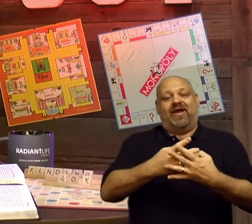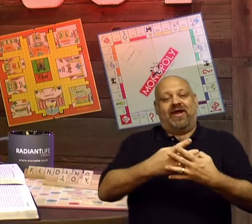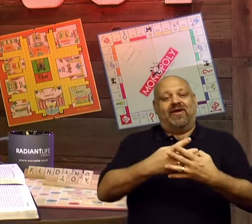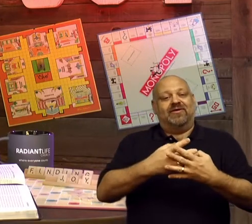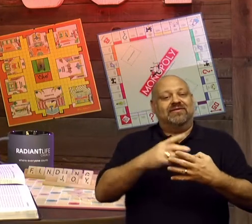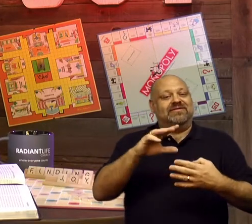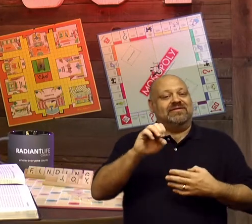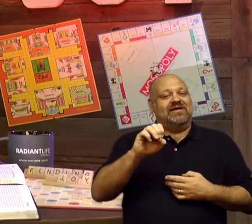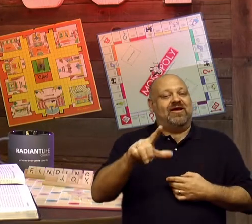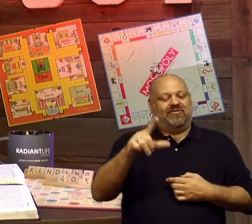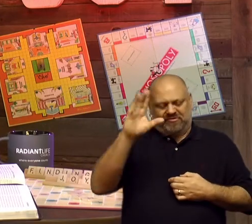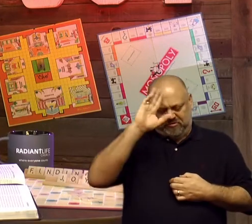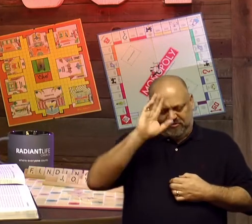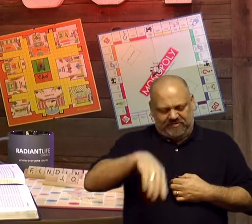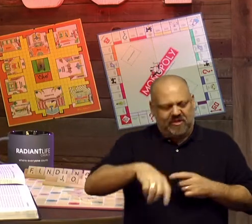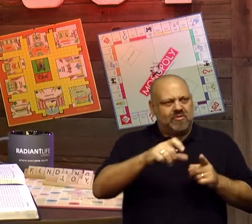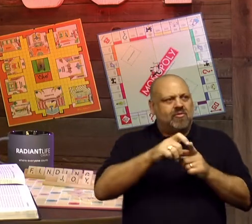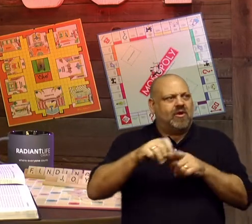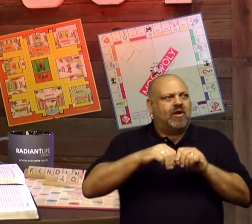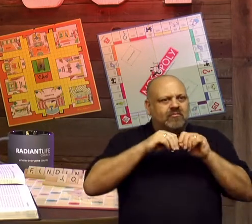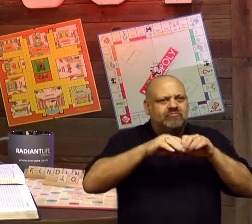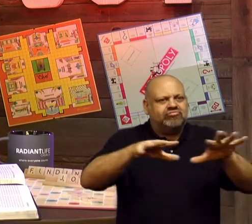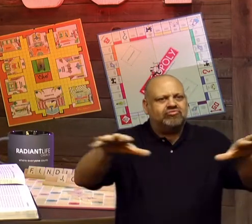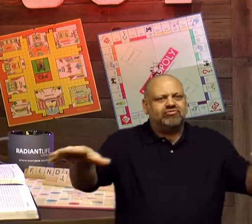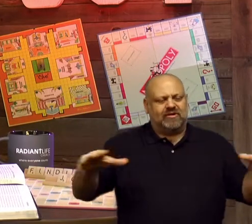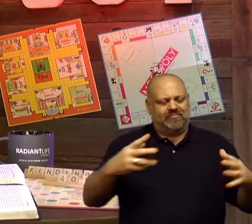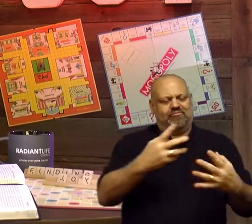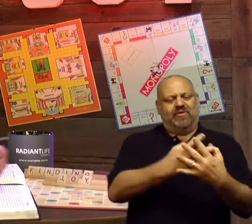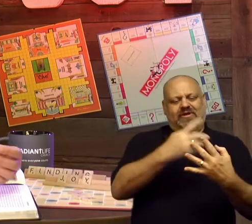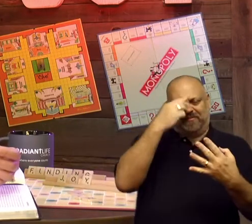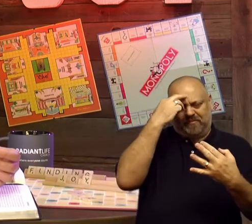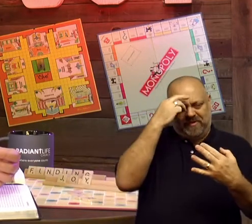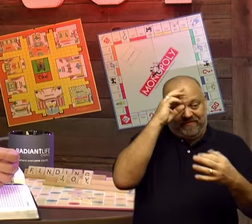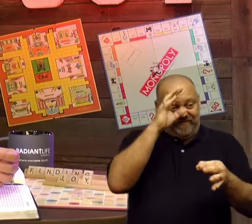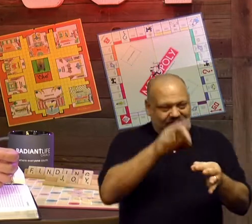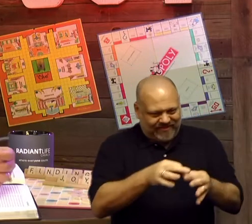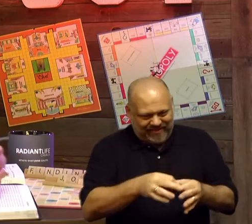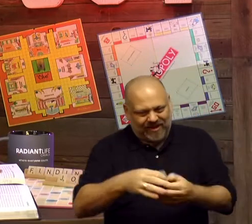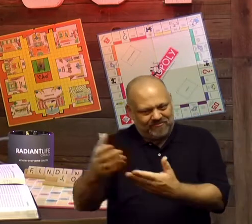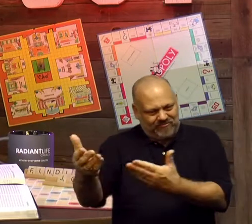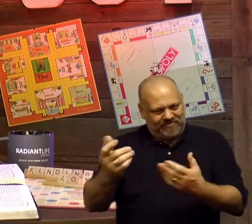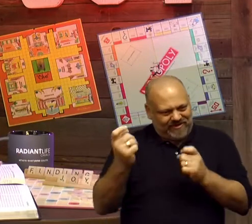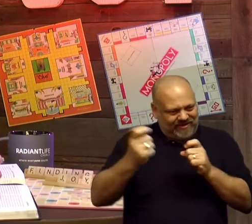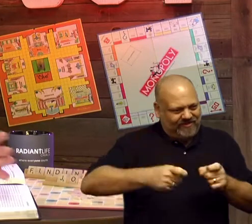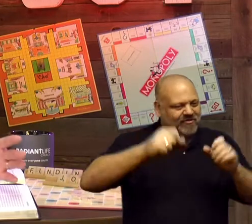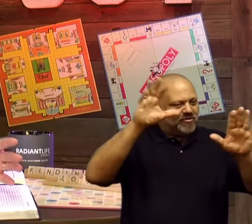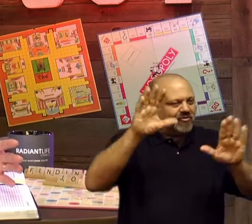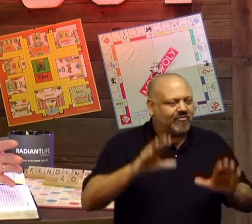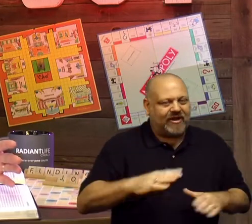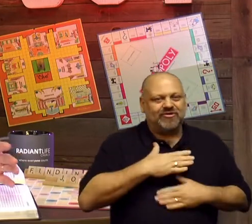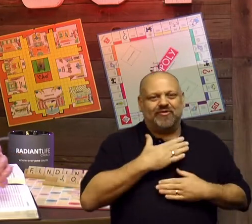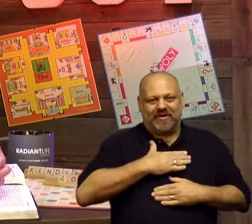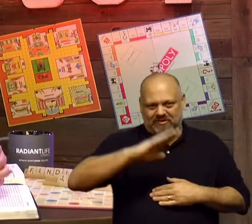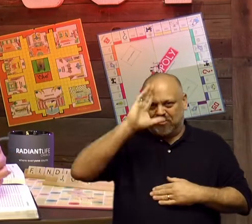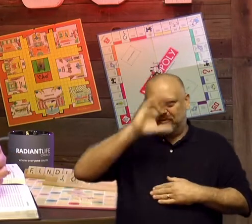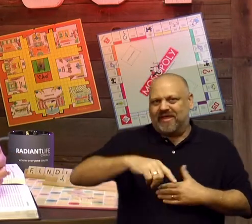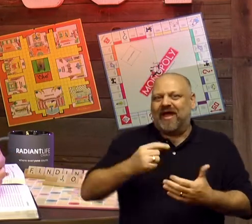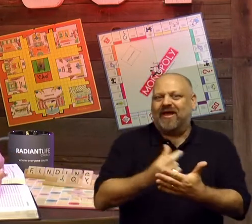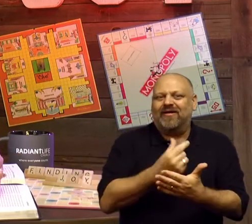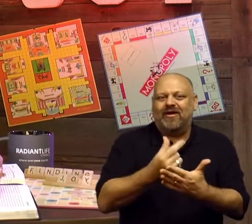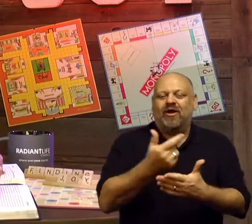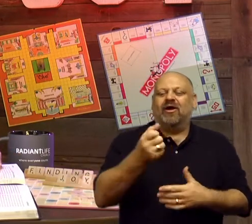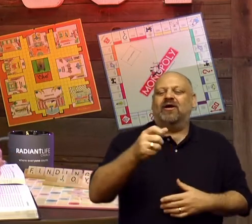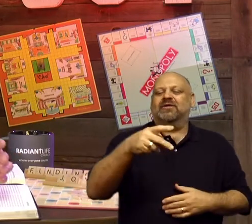sat in the jail cell, he knew that the word was getting out that he was imprisoned for his faith, and that brought him great joy, knowing that